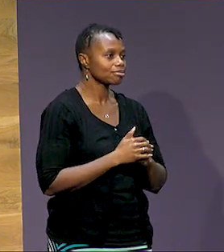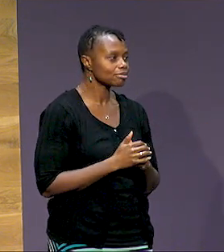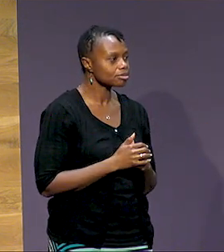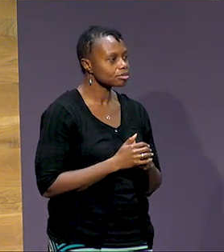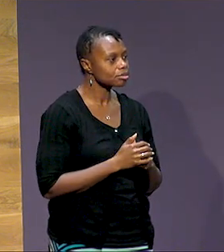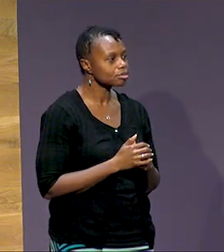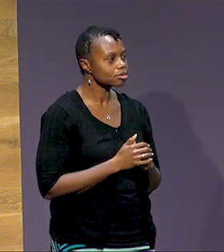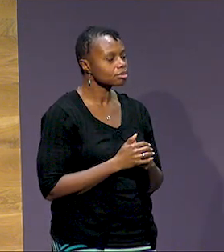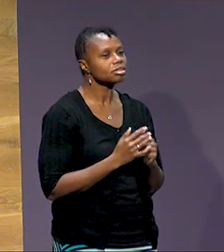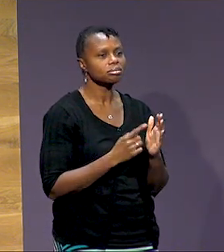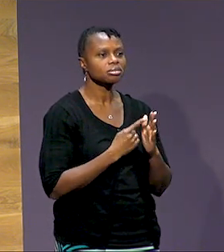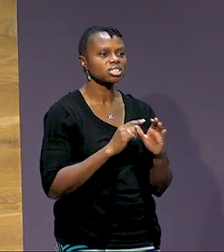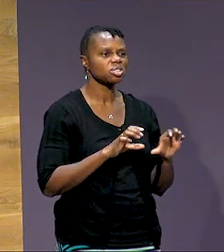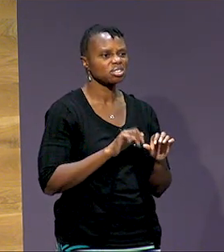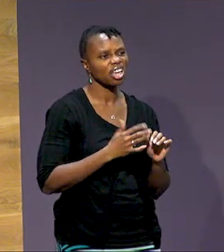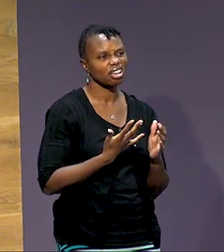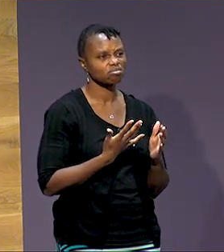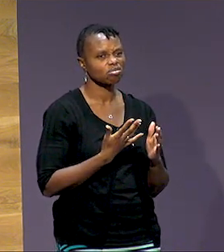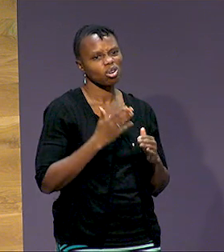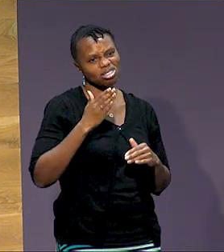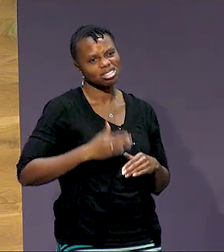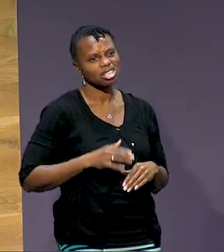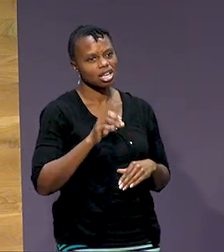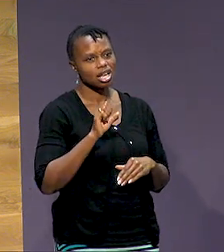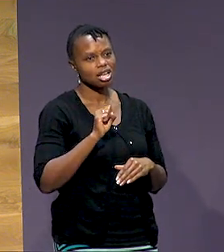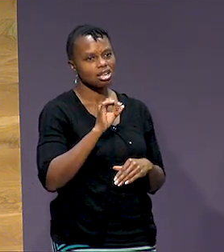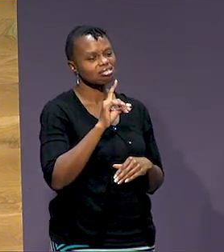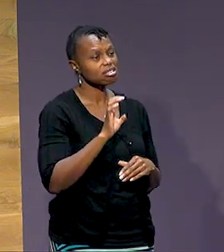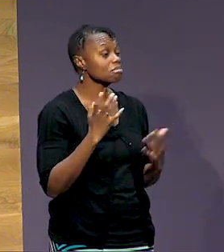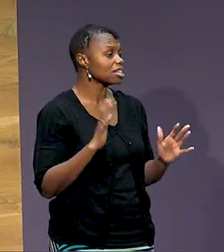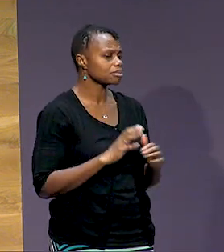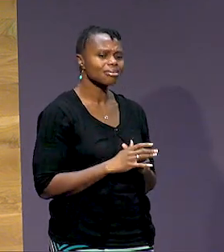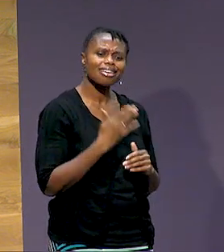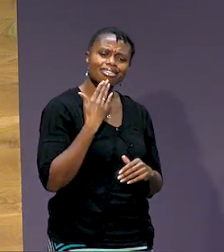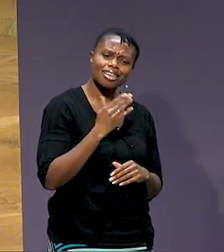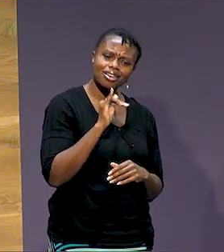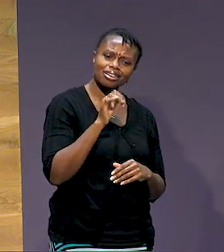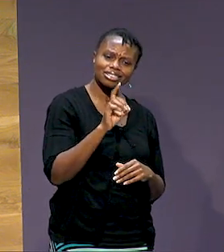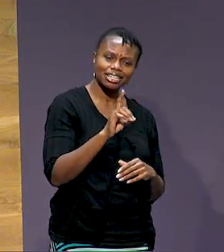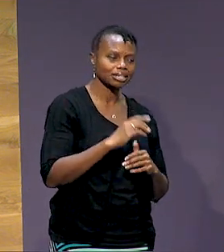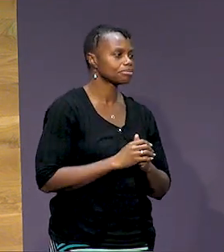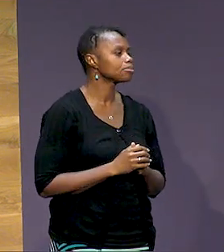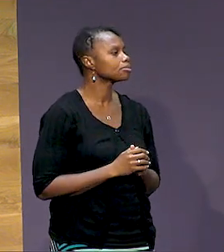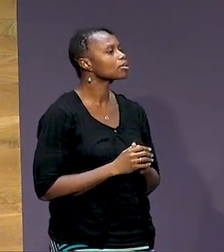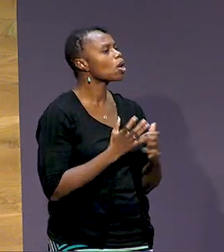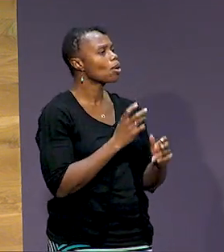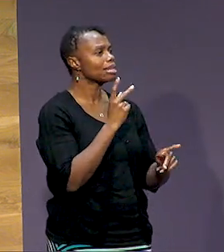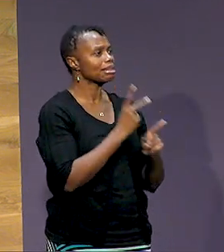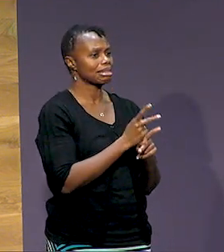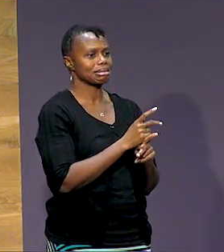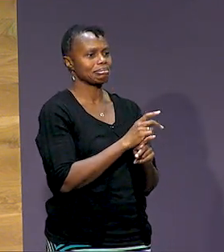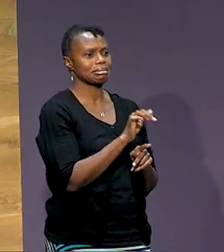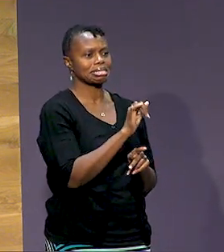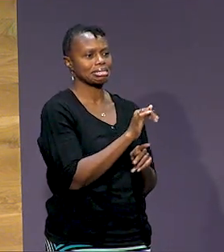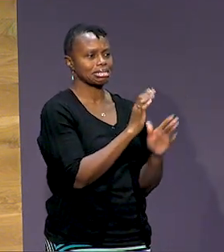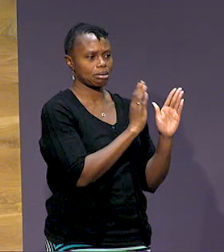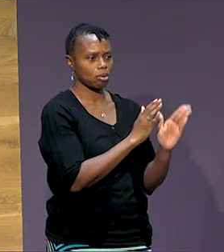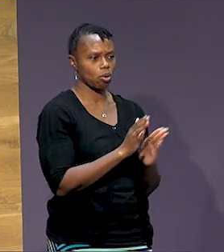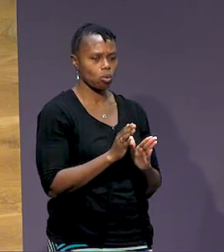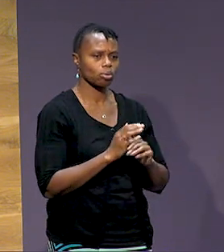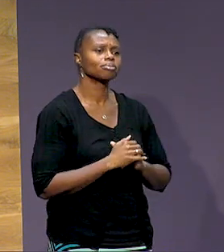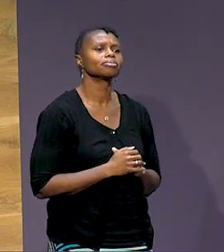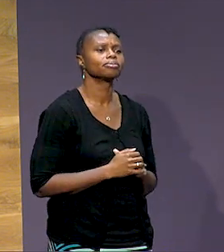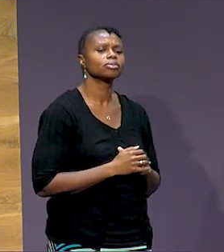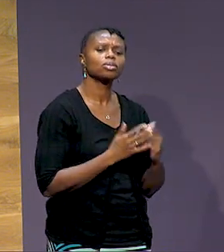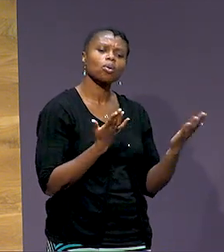margins of my life. So, yeah, that's about it. Thanks, Jed. So let's just keep the same order. And if you would answer for us, what